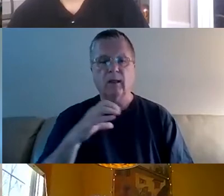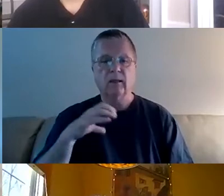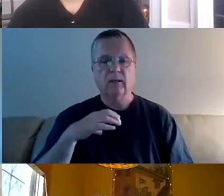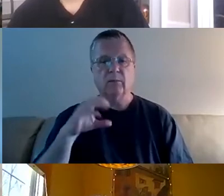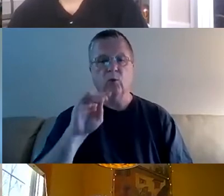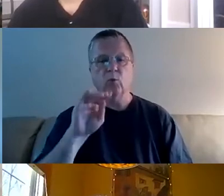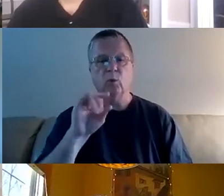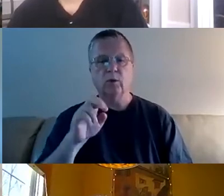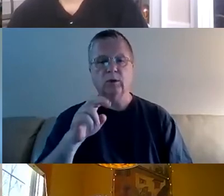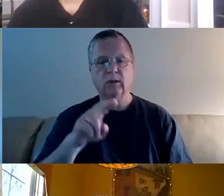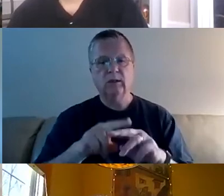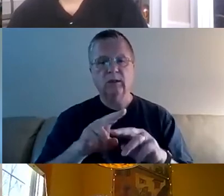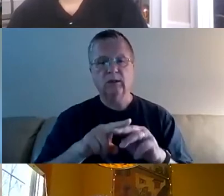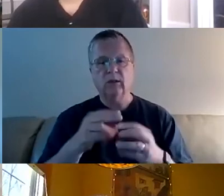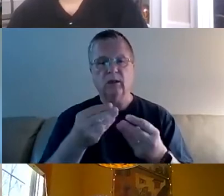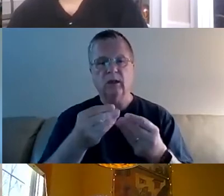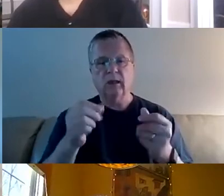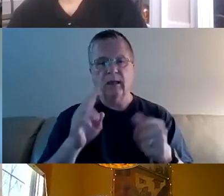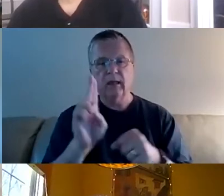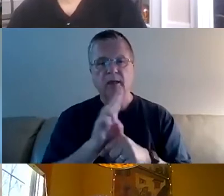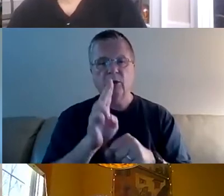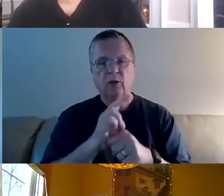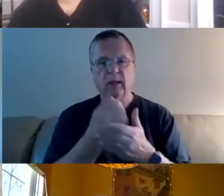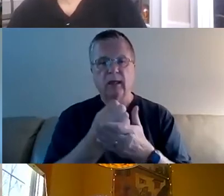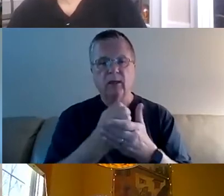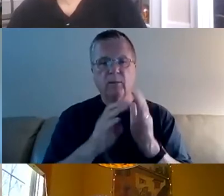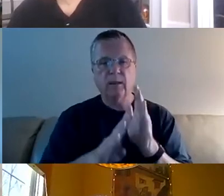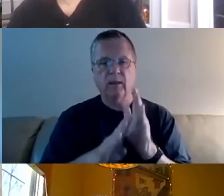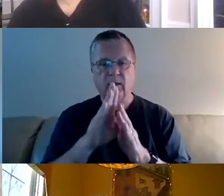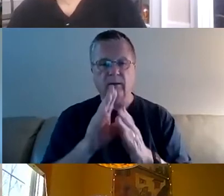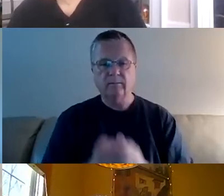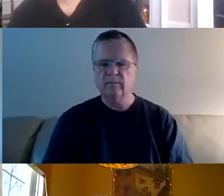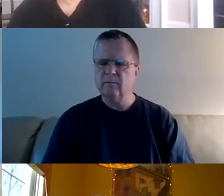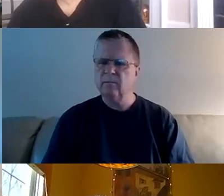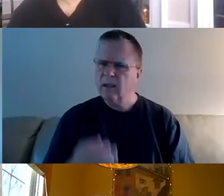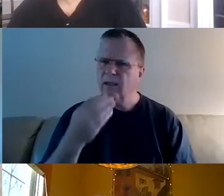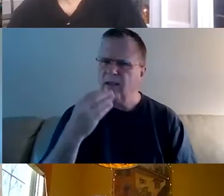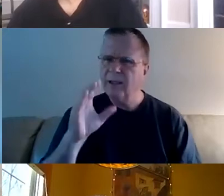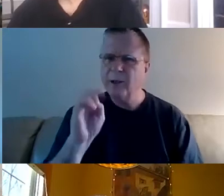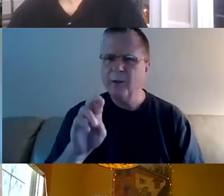Wilson, Chair of Land Use and Economic Development. Thank you, Mr. Chair.